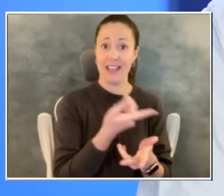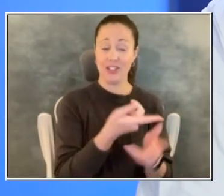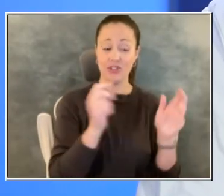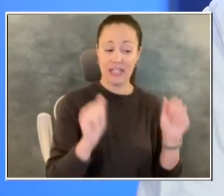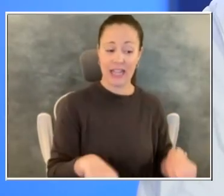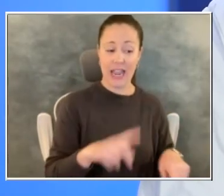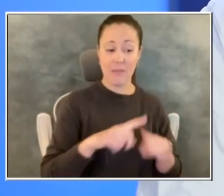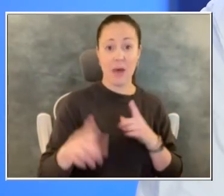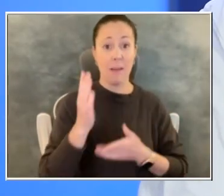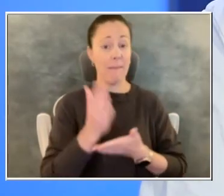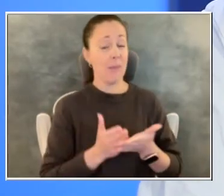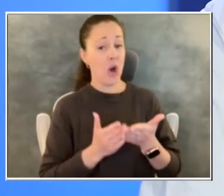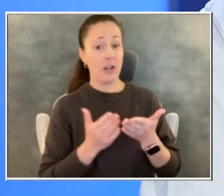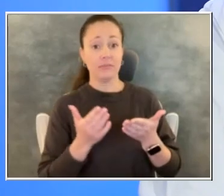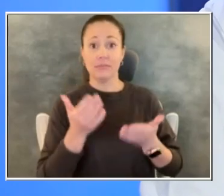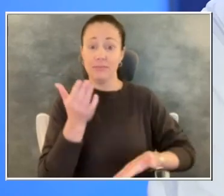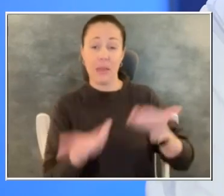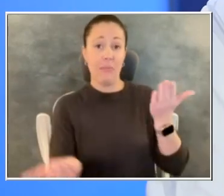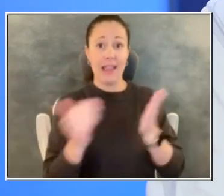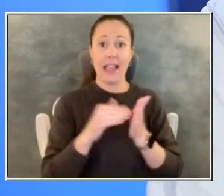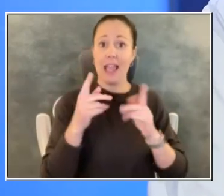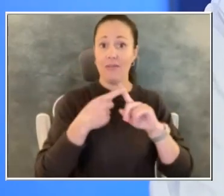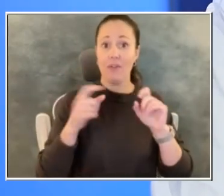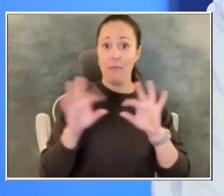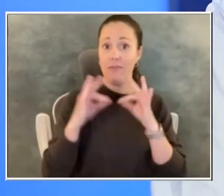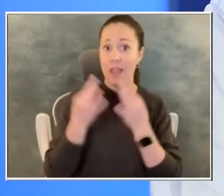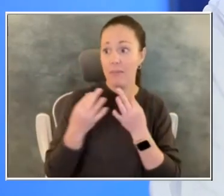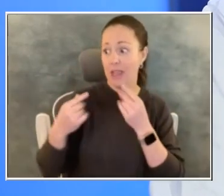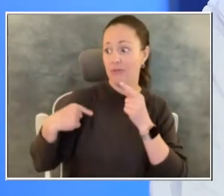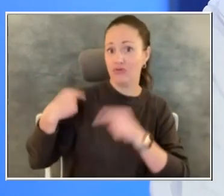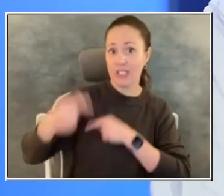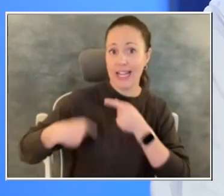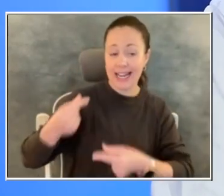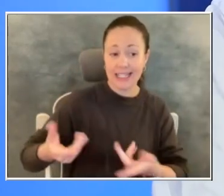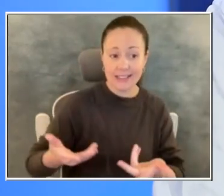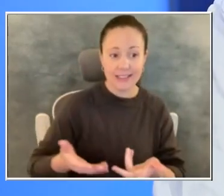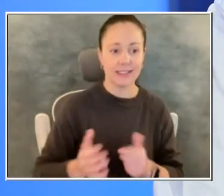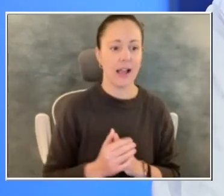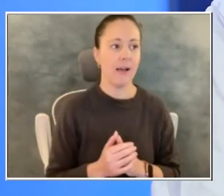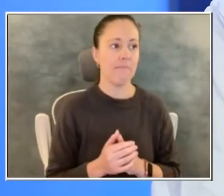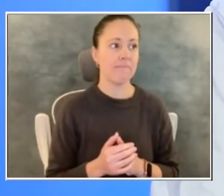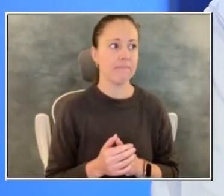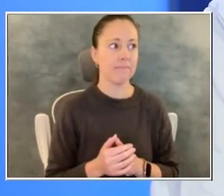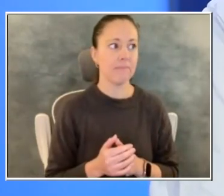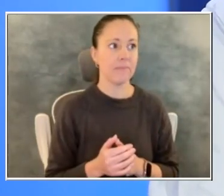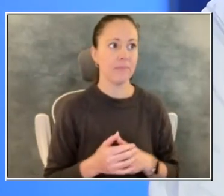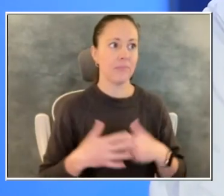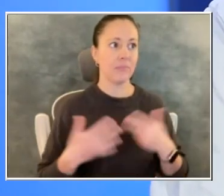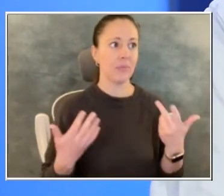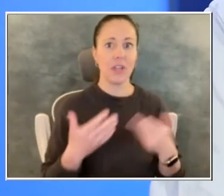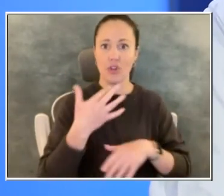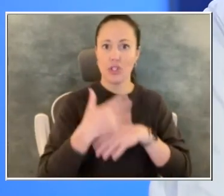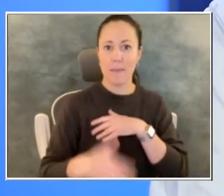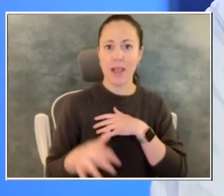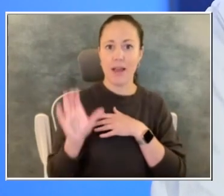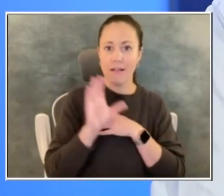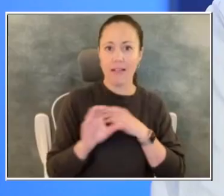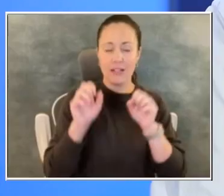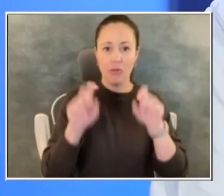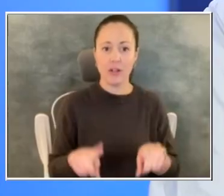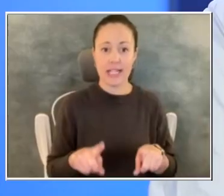part of this could be, again, genetic, familial. There's a blood cholesterol test that we look